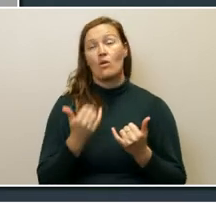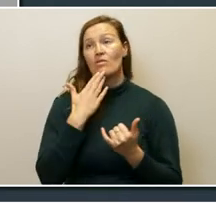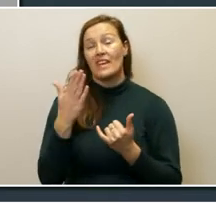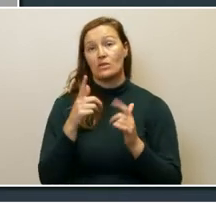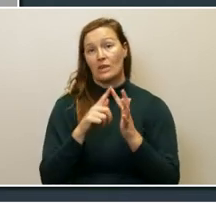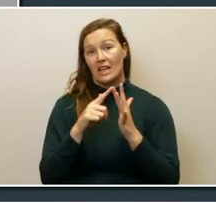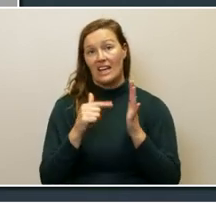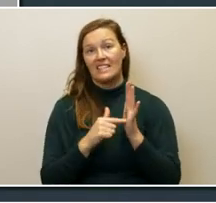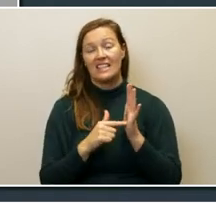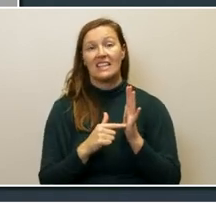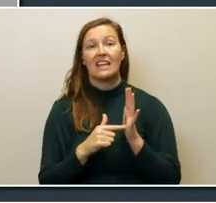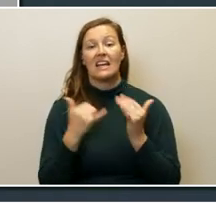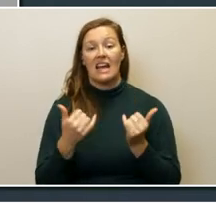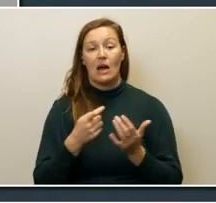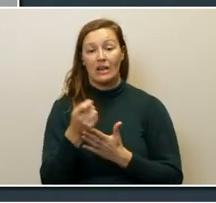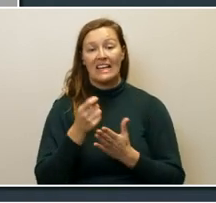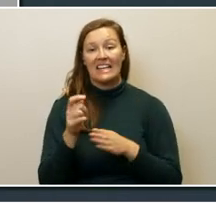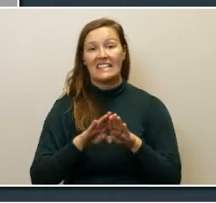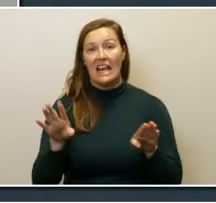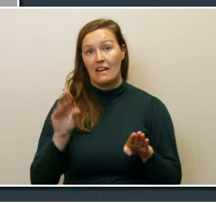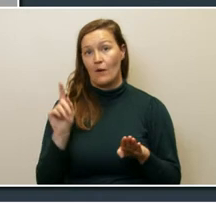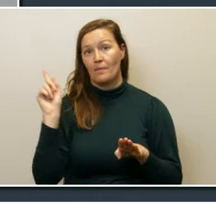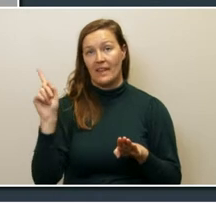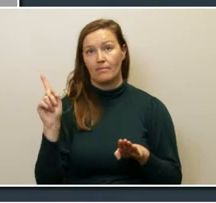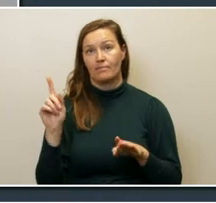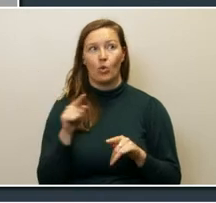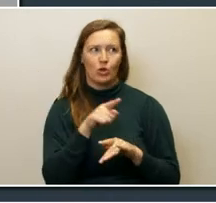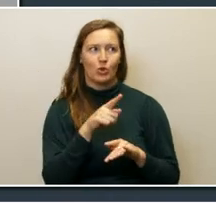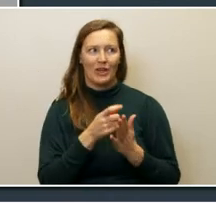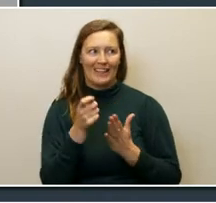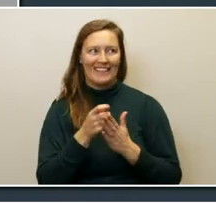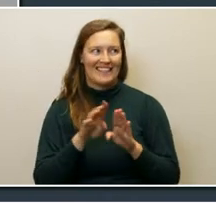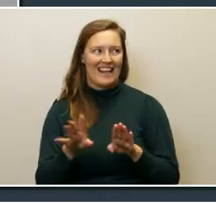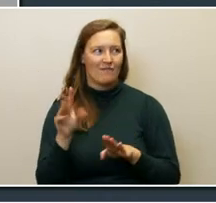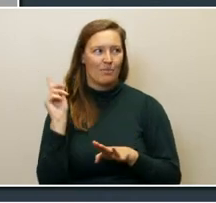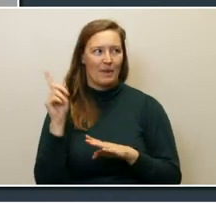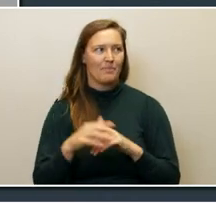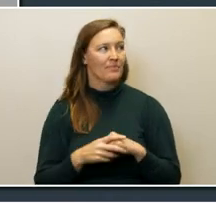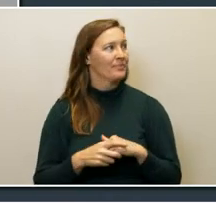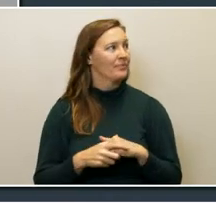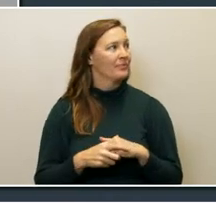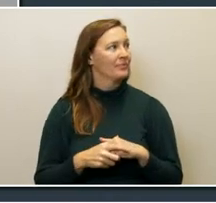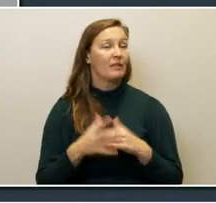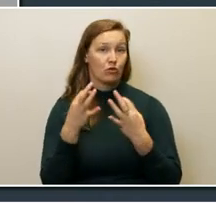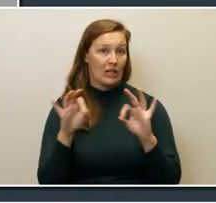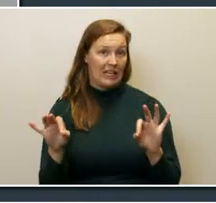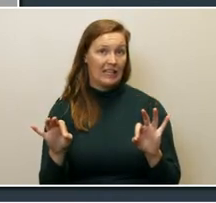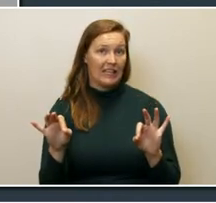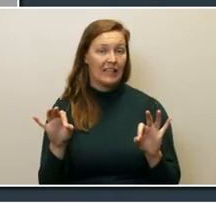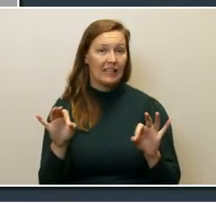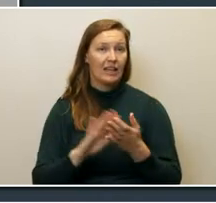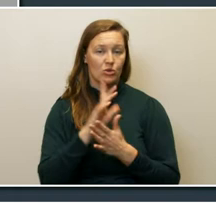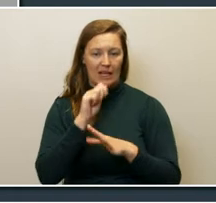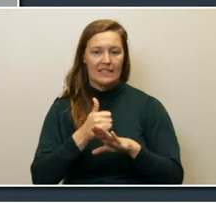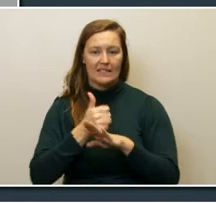EIT, leasing some land off them, or you are, hopefully, at no cost to put car